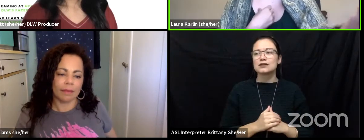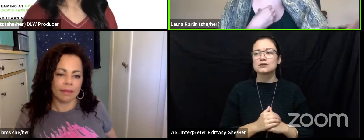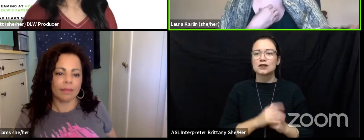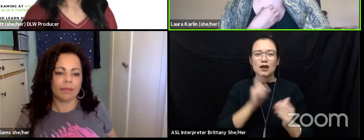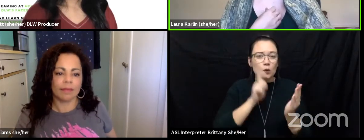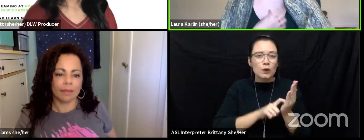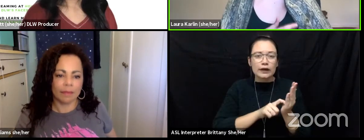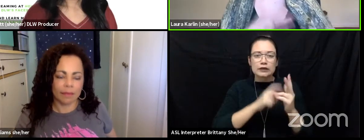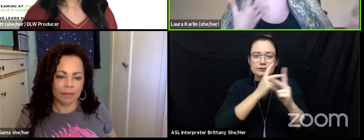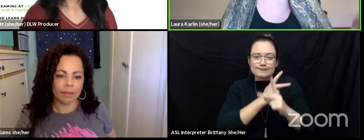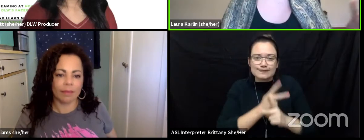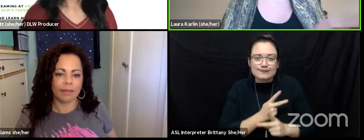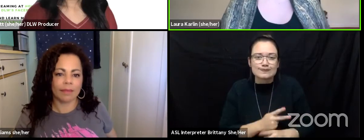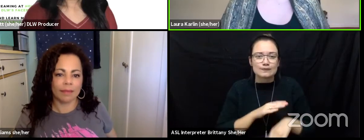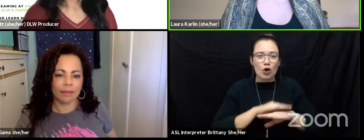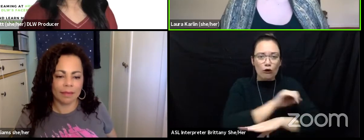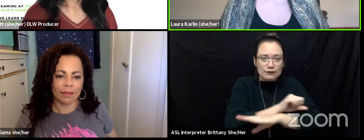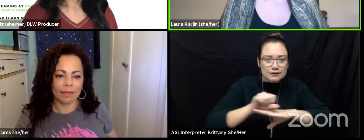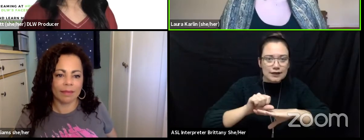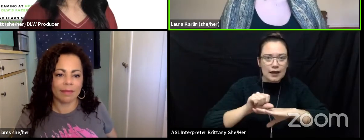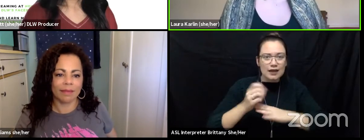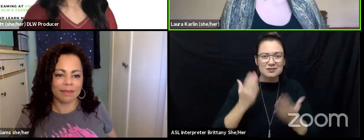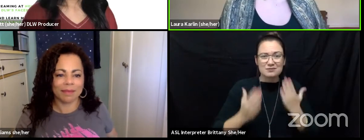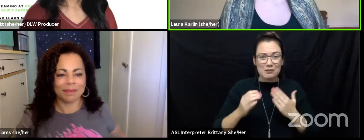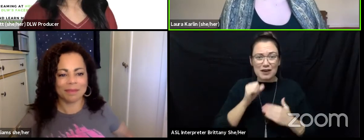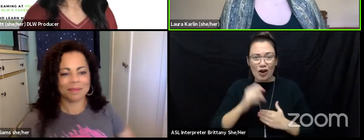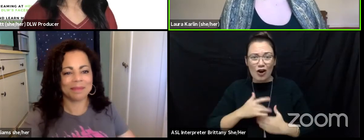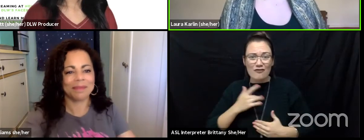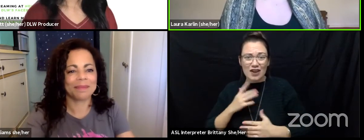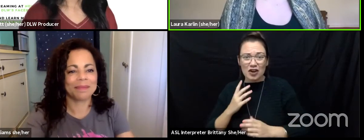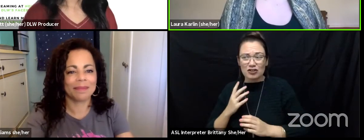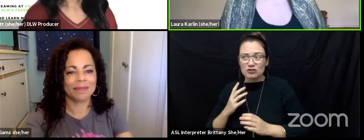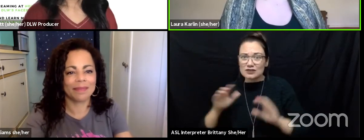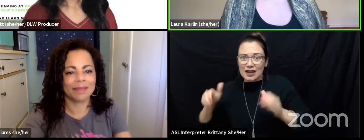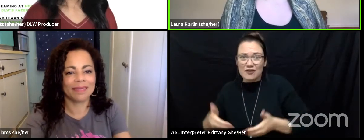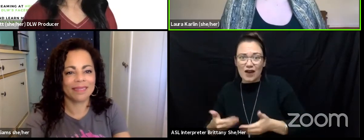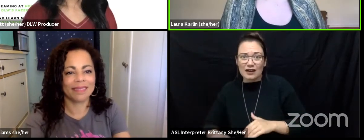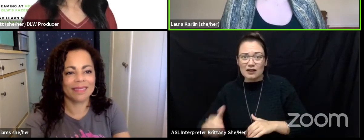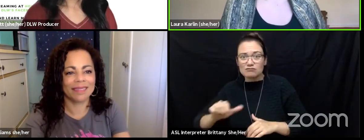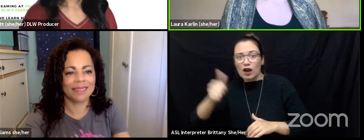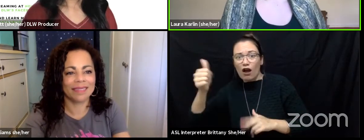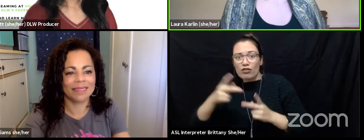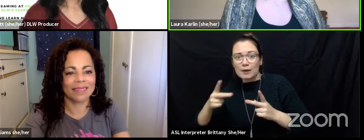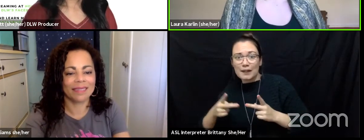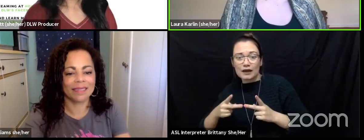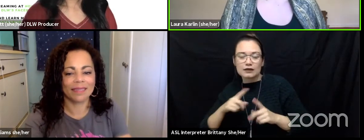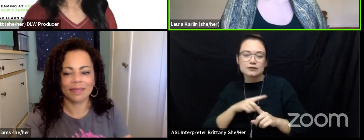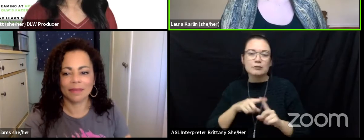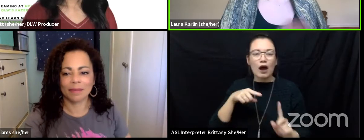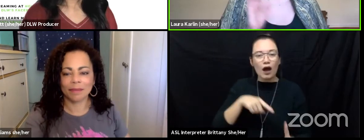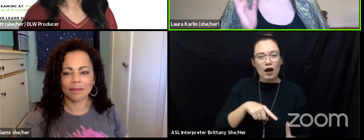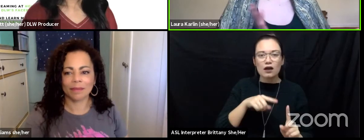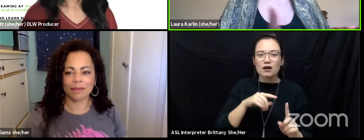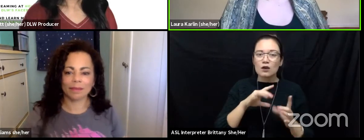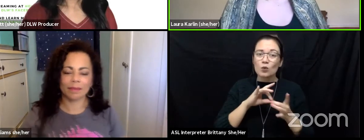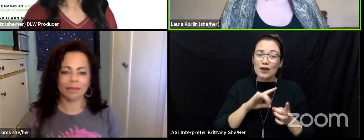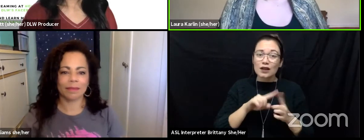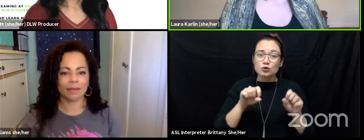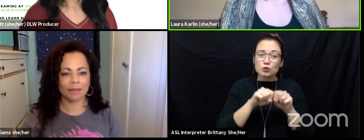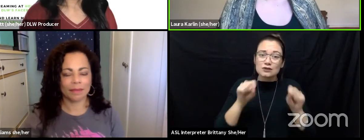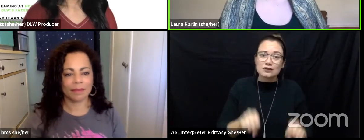witnessing things on stage where they otherwise might not feel invited. And when I say systems impacted, I think that Sabra did